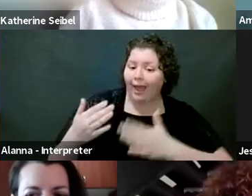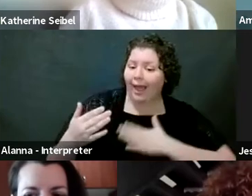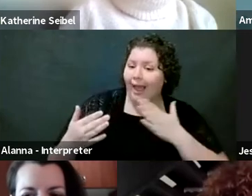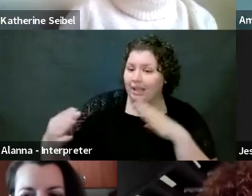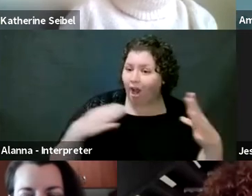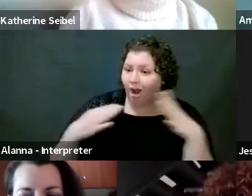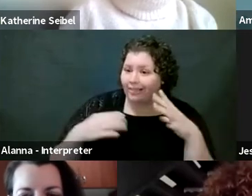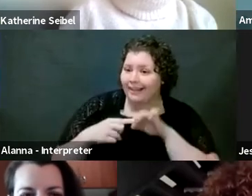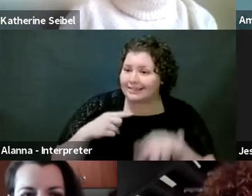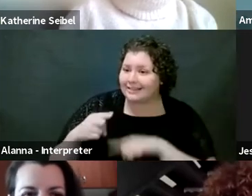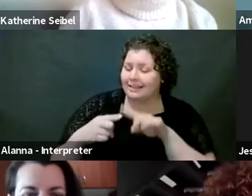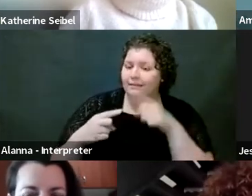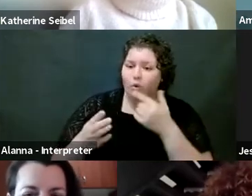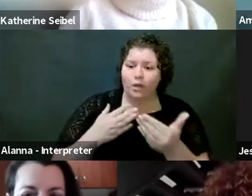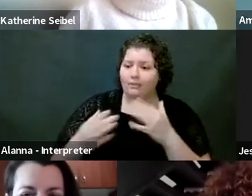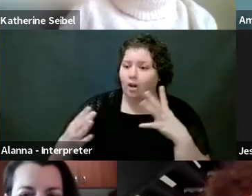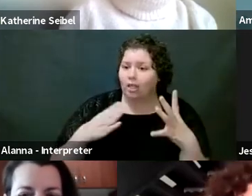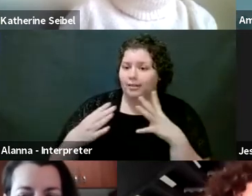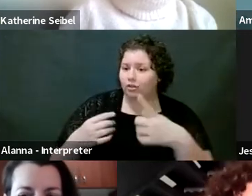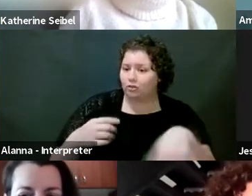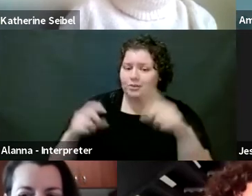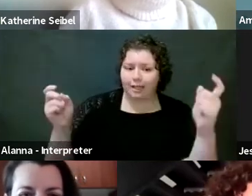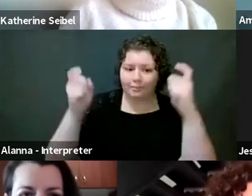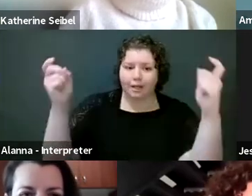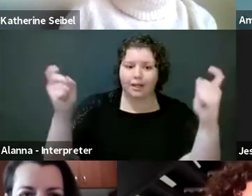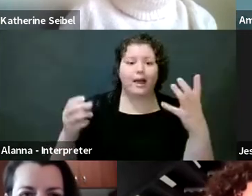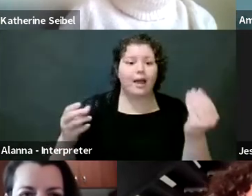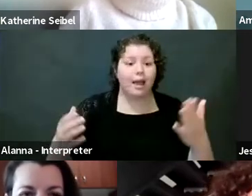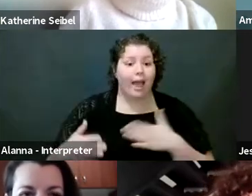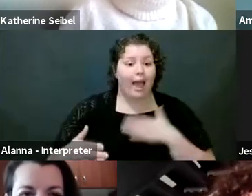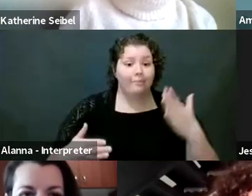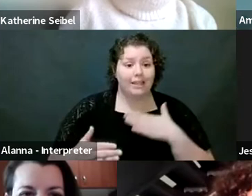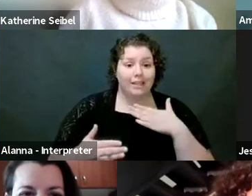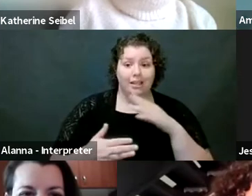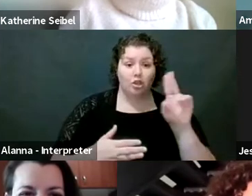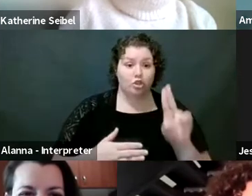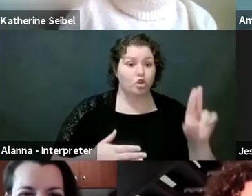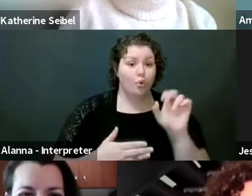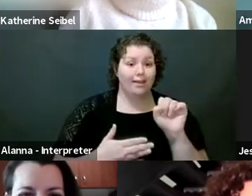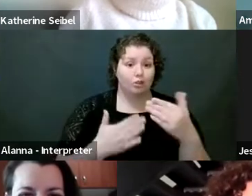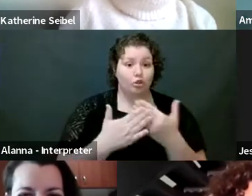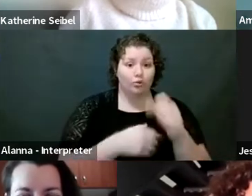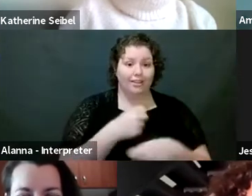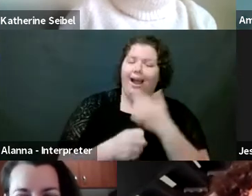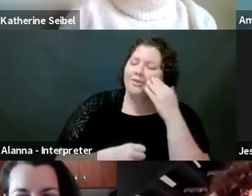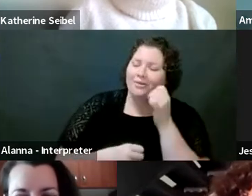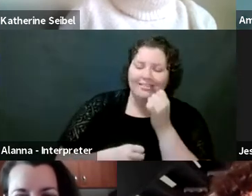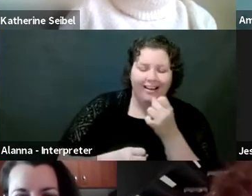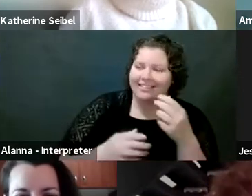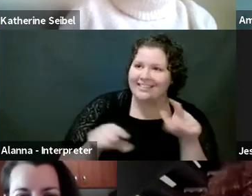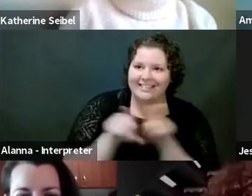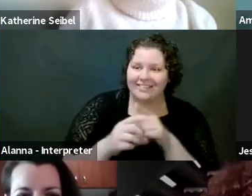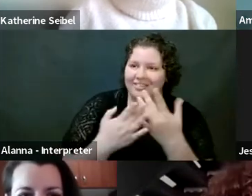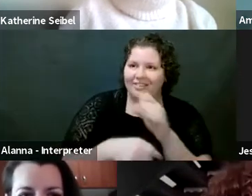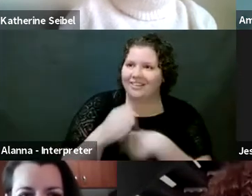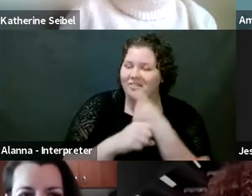that you celebrate, and a very happy US New Year. I know it's not the New Year for everyone, but